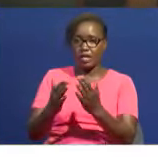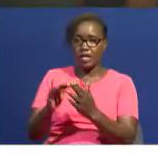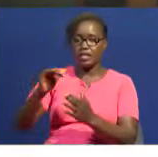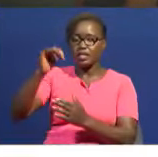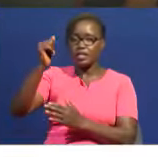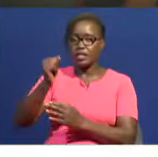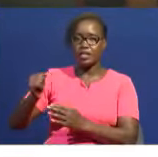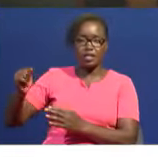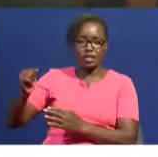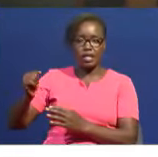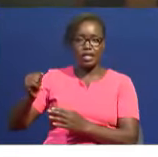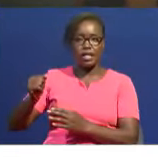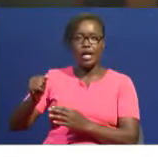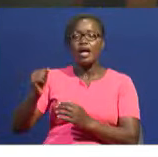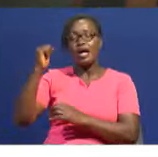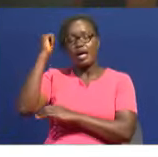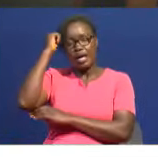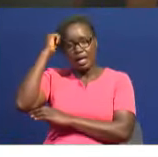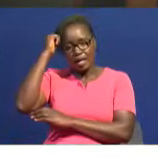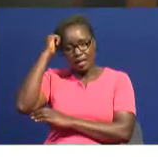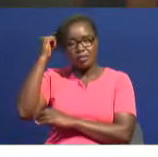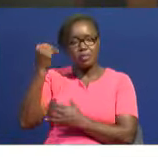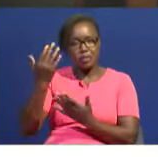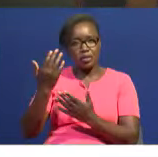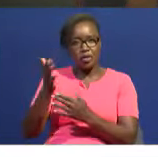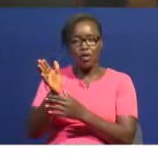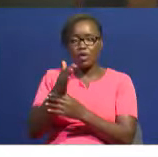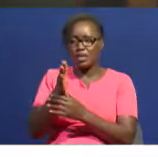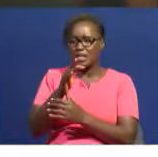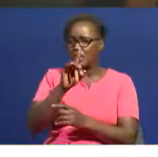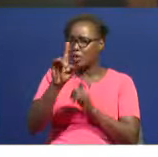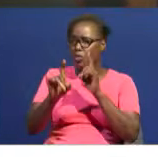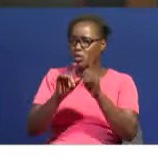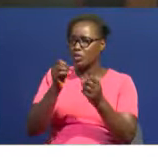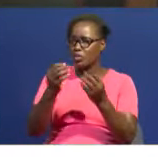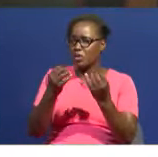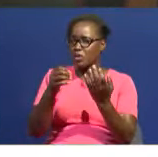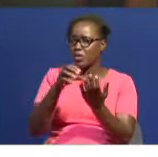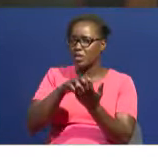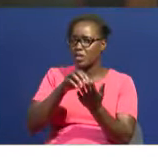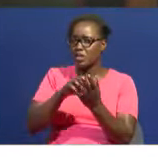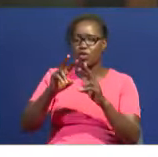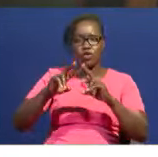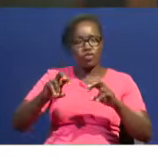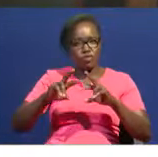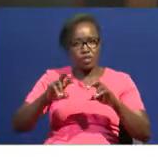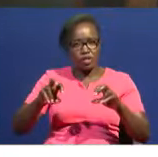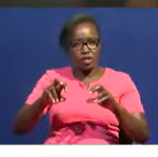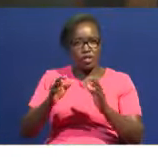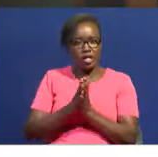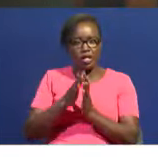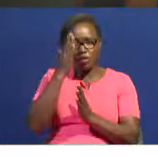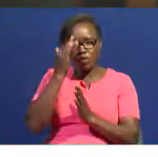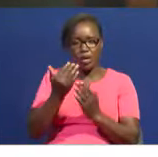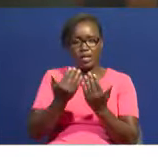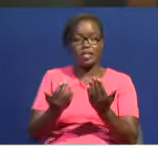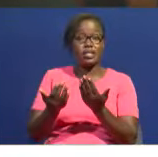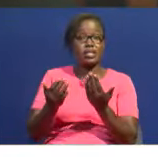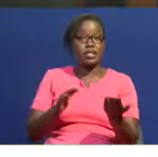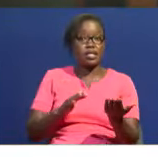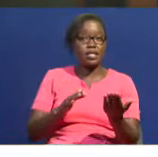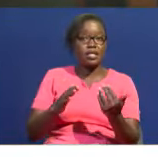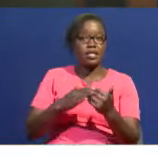Endarasha Academy will be held Thursday amidst lingering questions on the status of investigations into the cause of the fire.